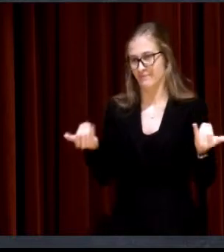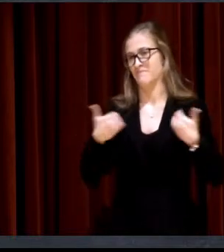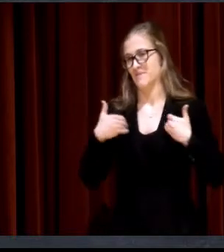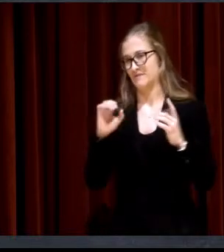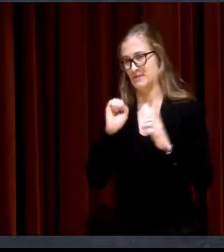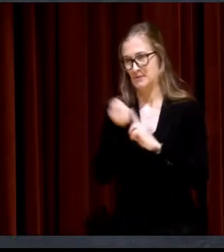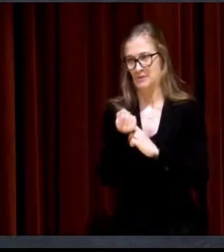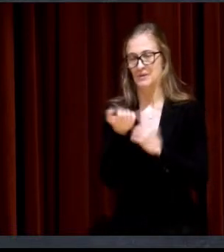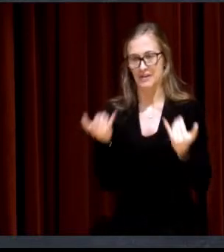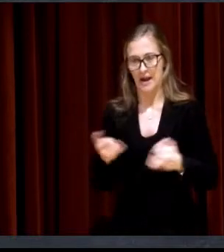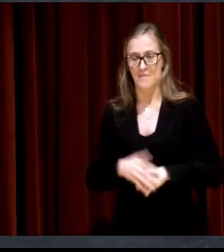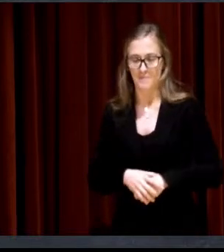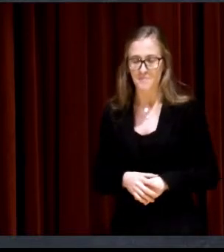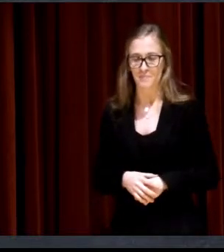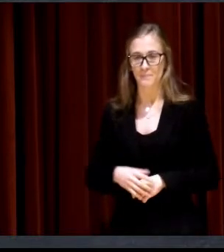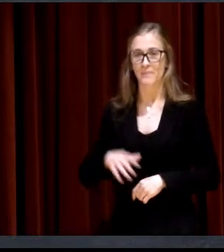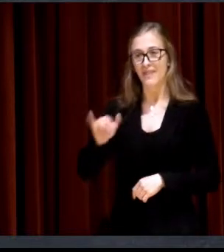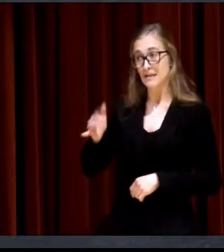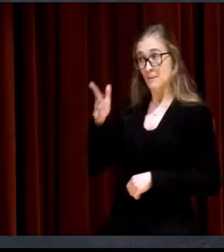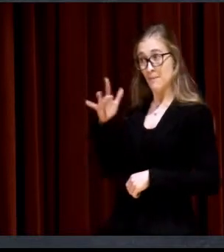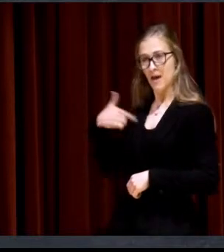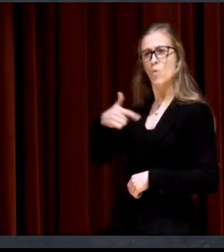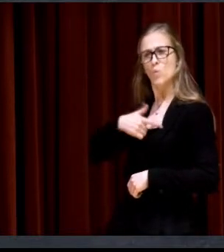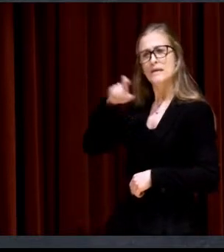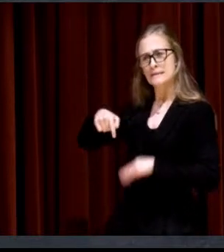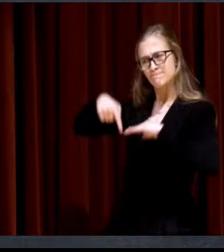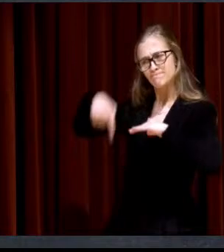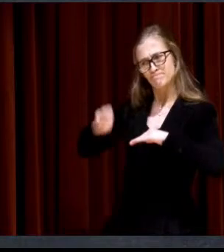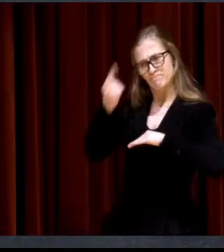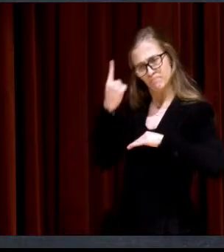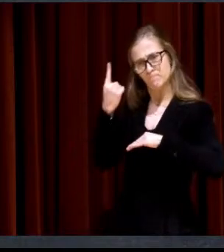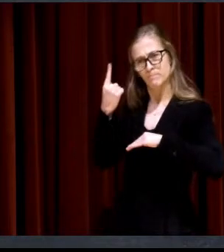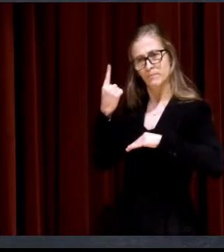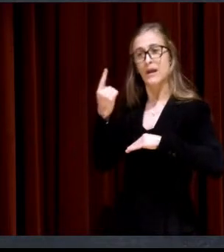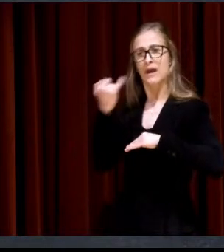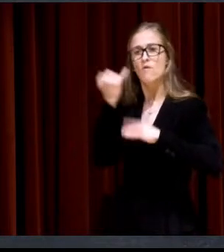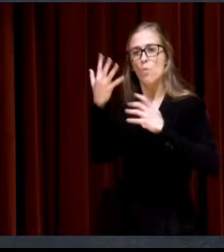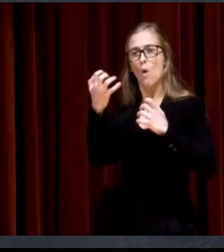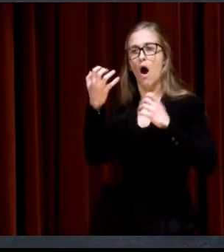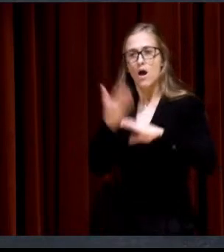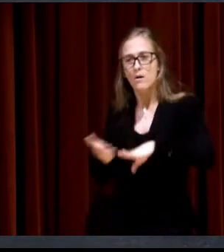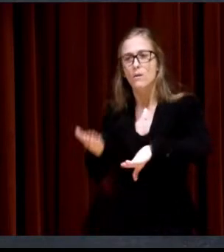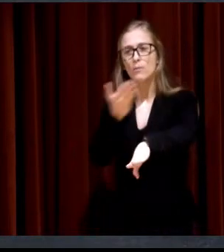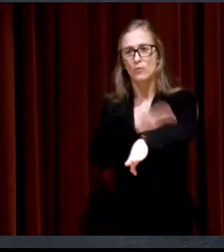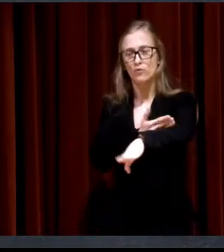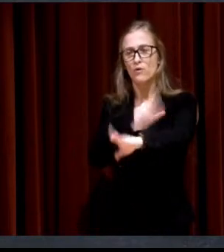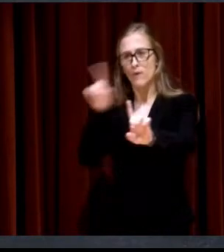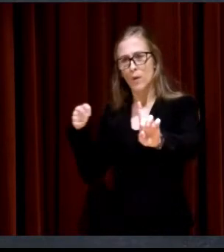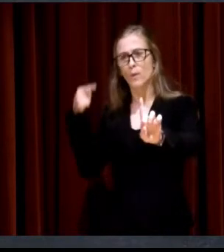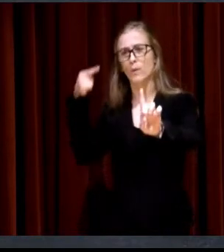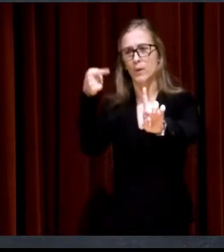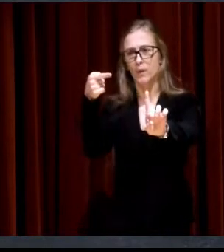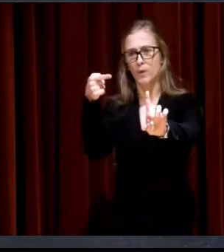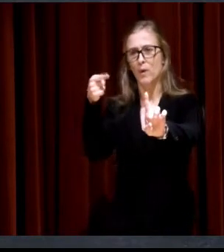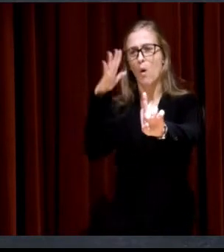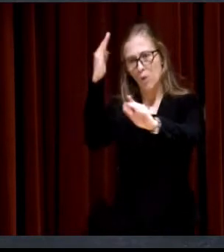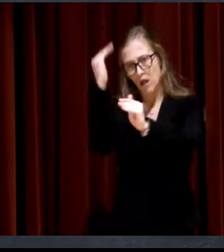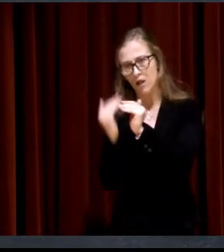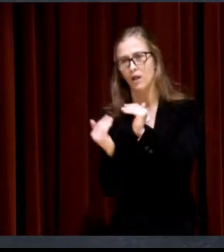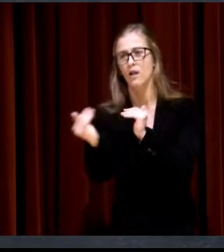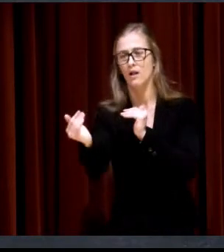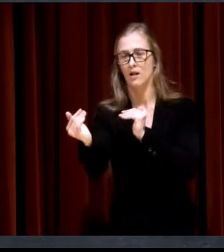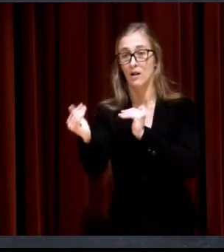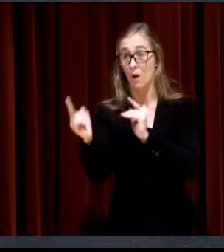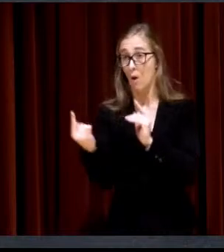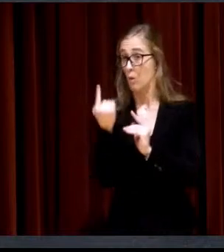the past. We need to understand that past in order to move forward. But we're moving forward. And the only way to